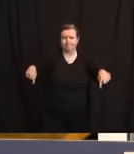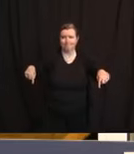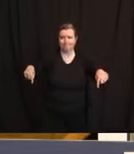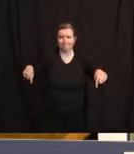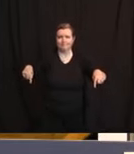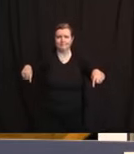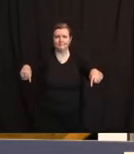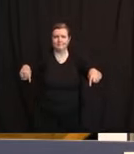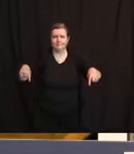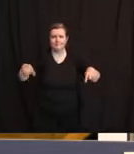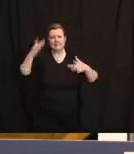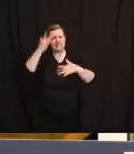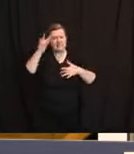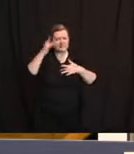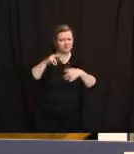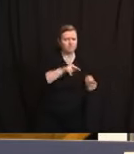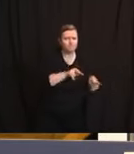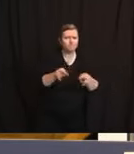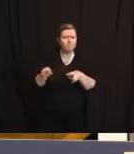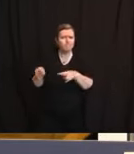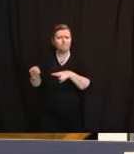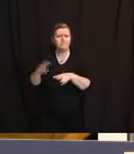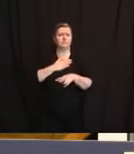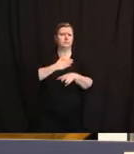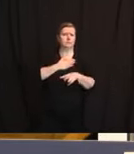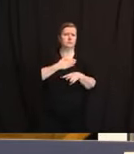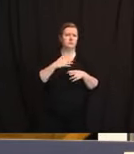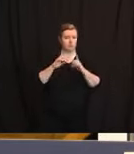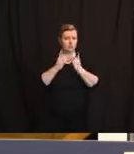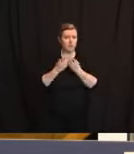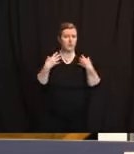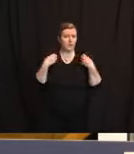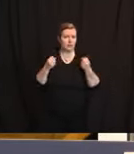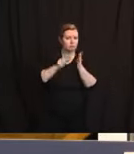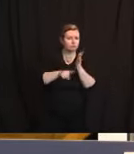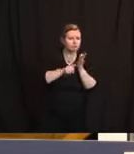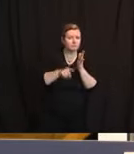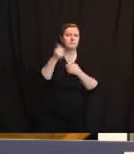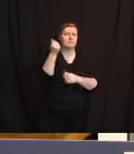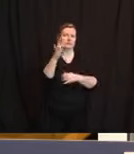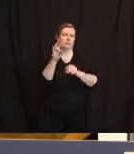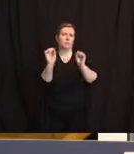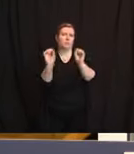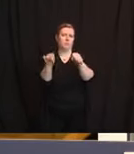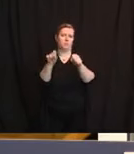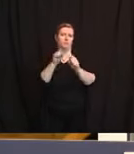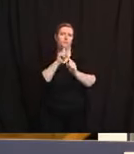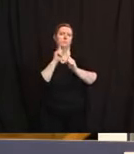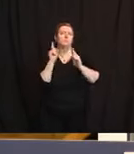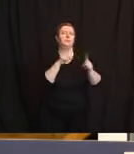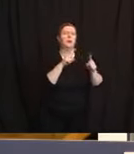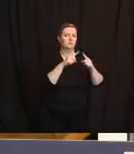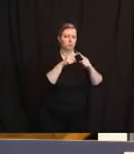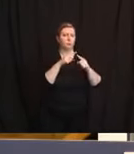providers. The department is investigating 17 possible reports of this